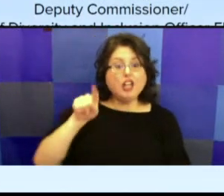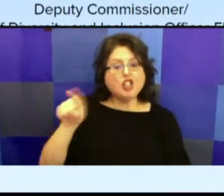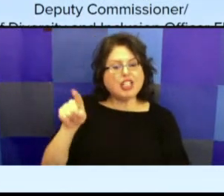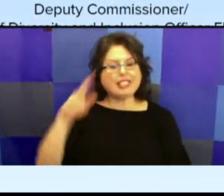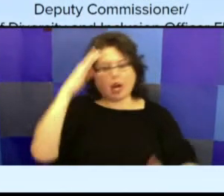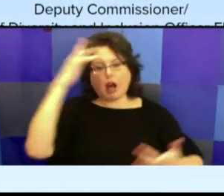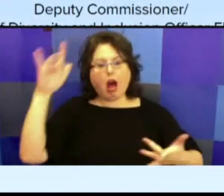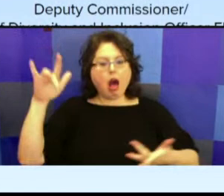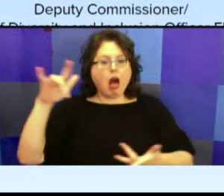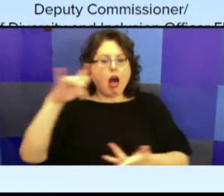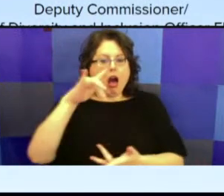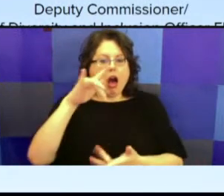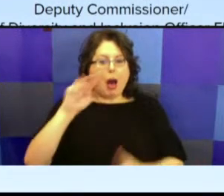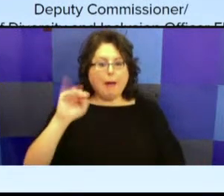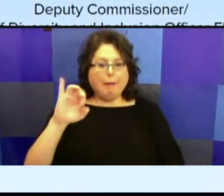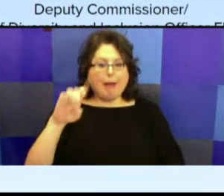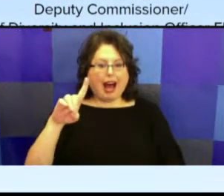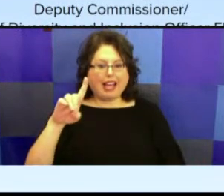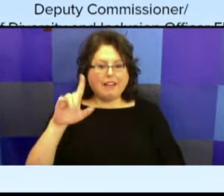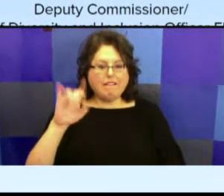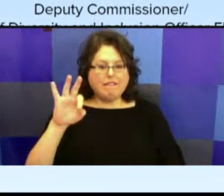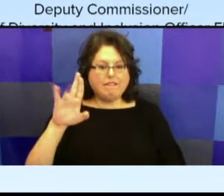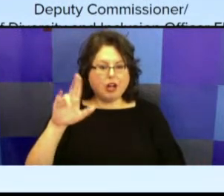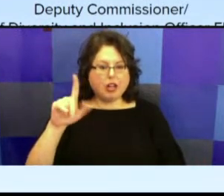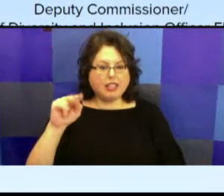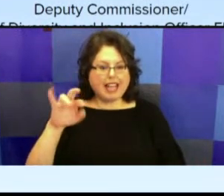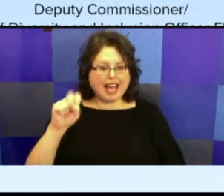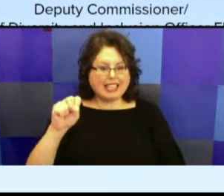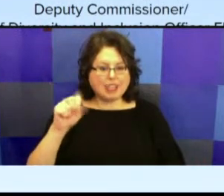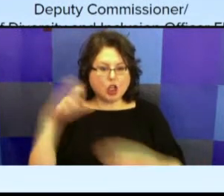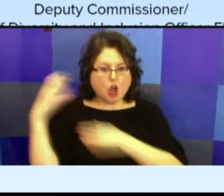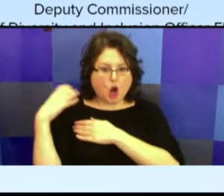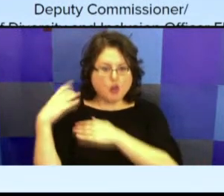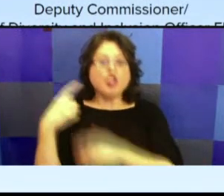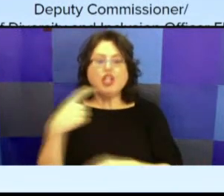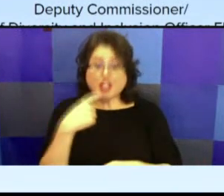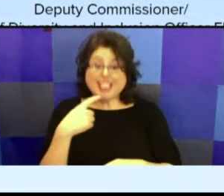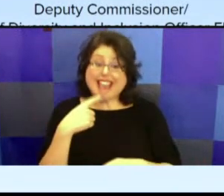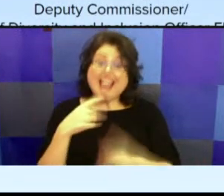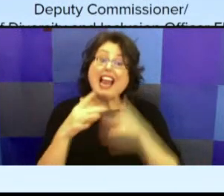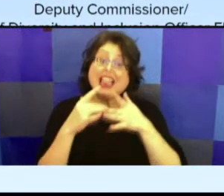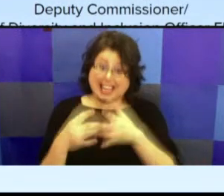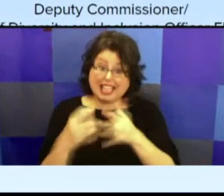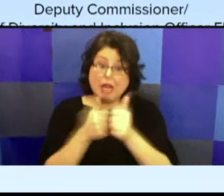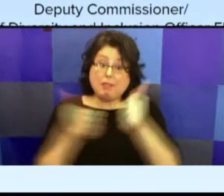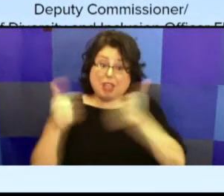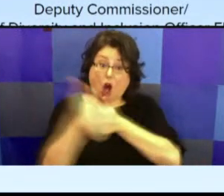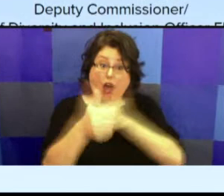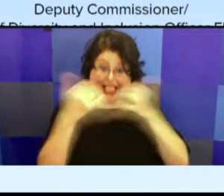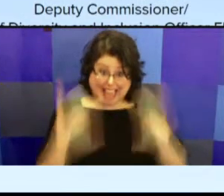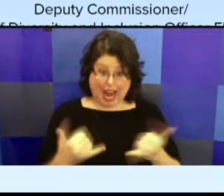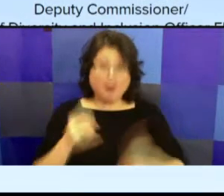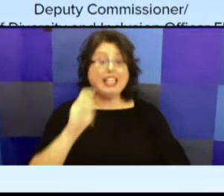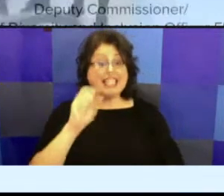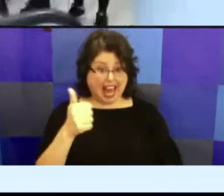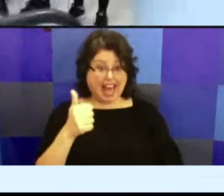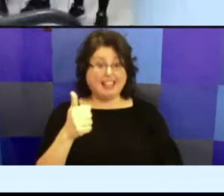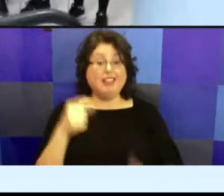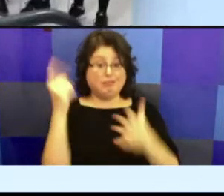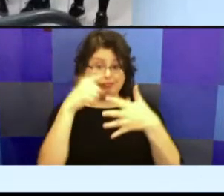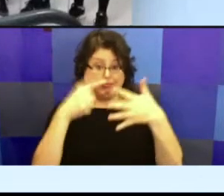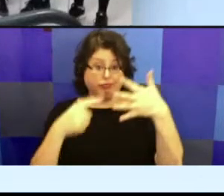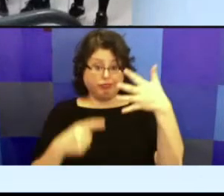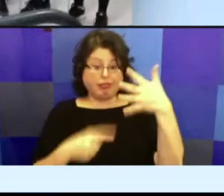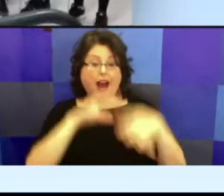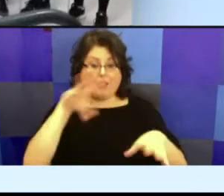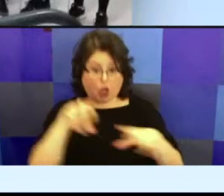she spoke to students about leading beyond the edge of now, the 10 tenets of inclusive leadership.